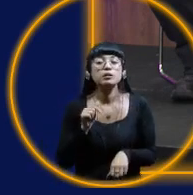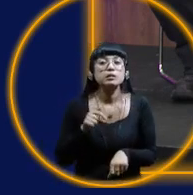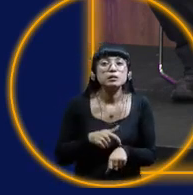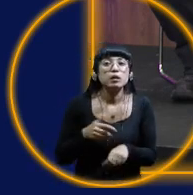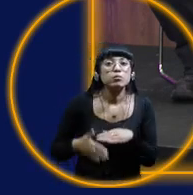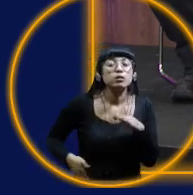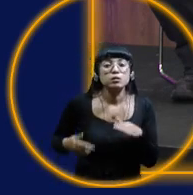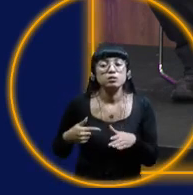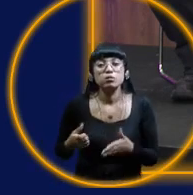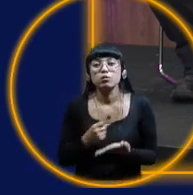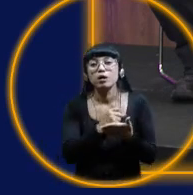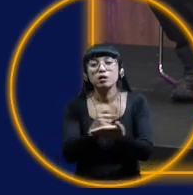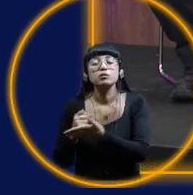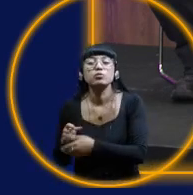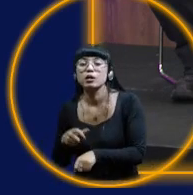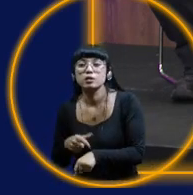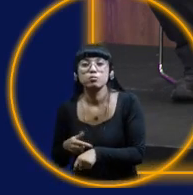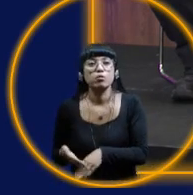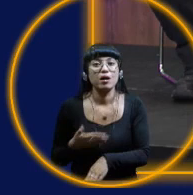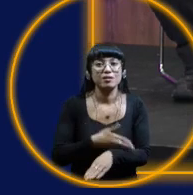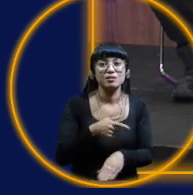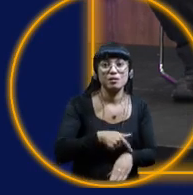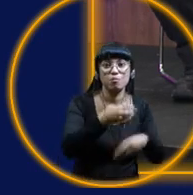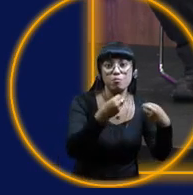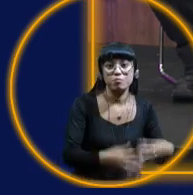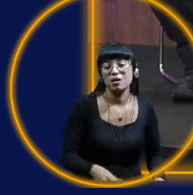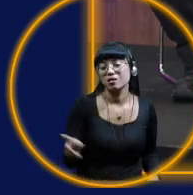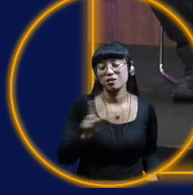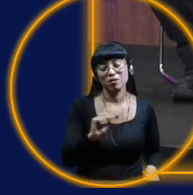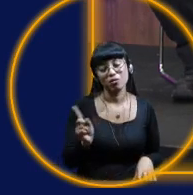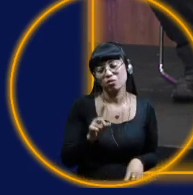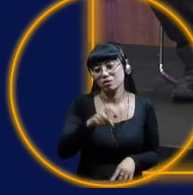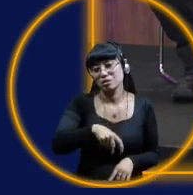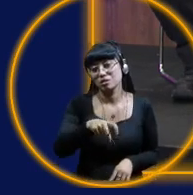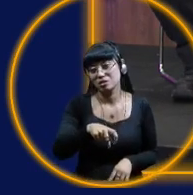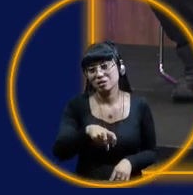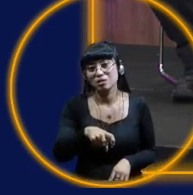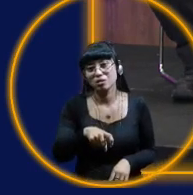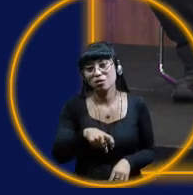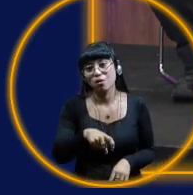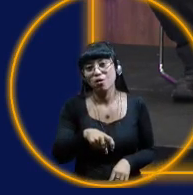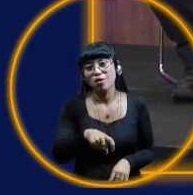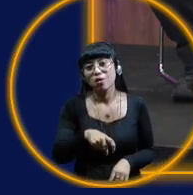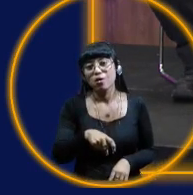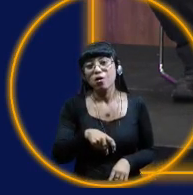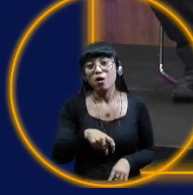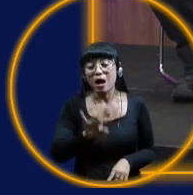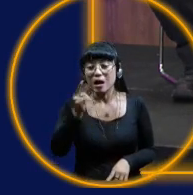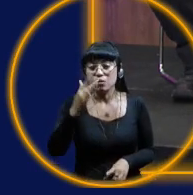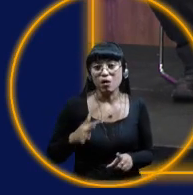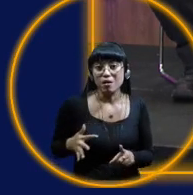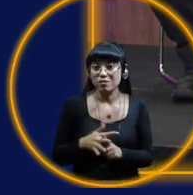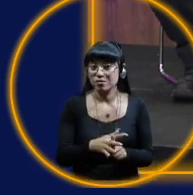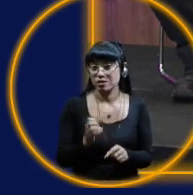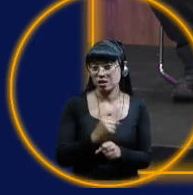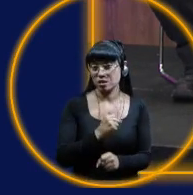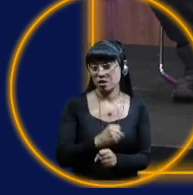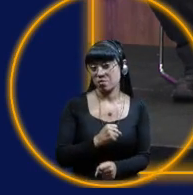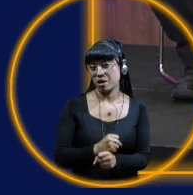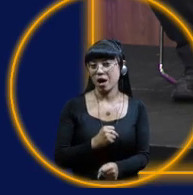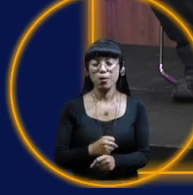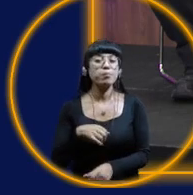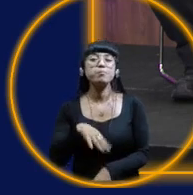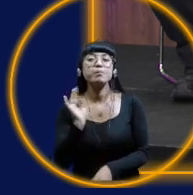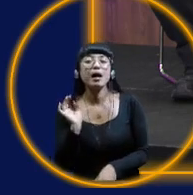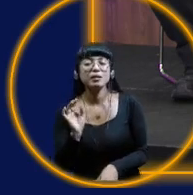And the procrastination itself doesn't always hurt the work. It's more, I think, about tuning your expectations